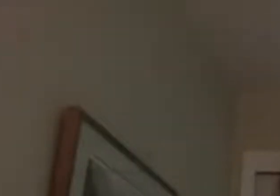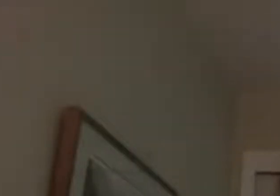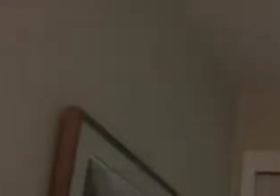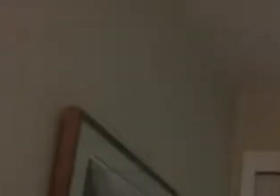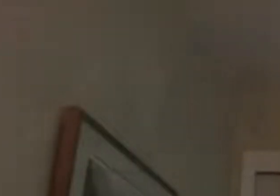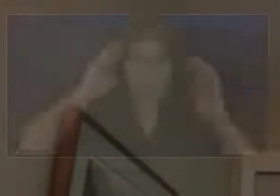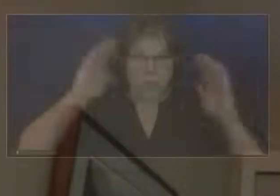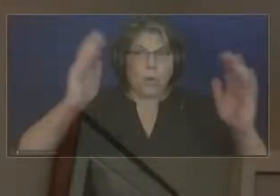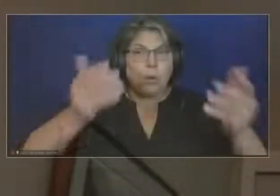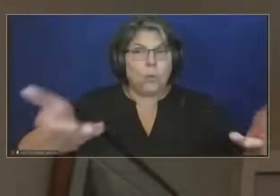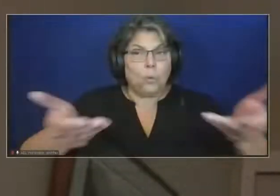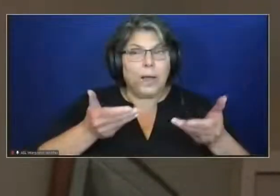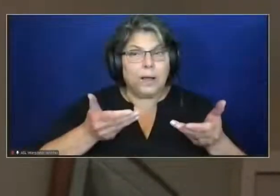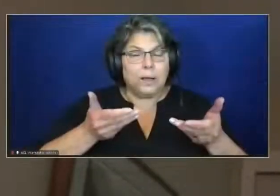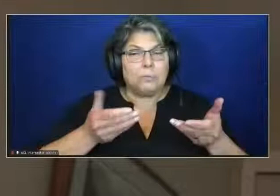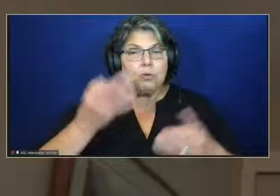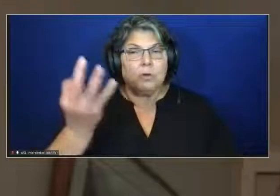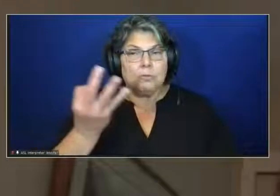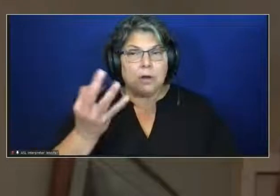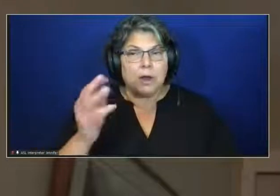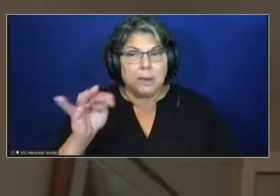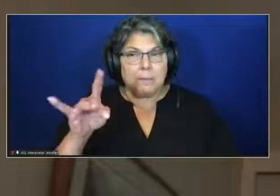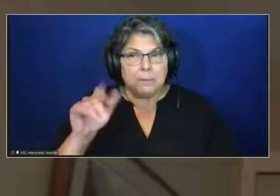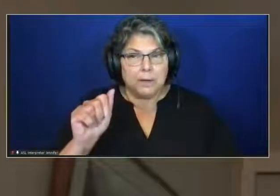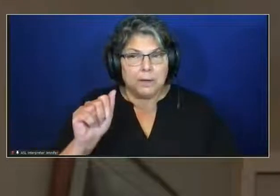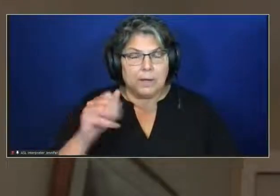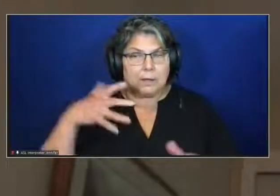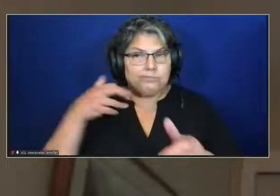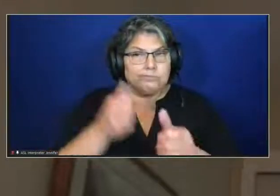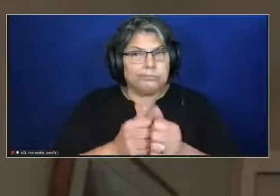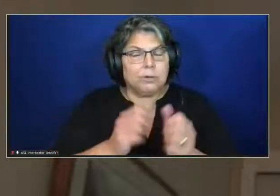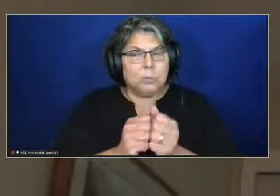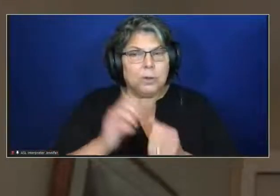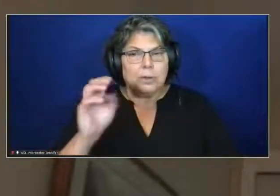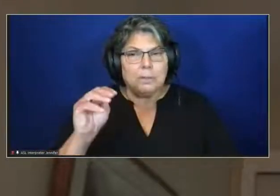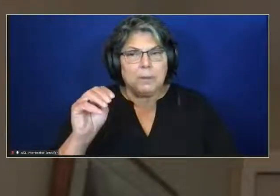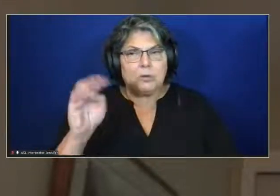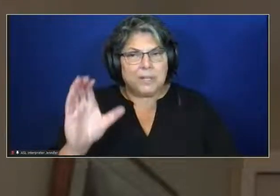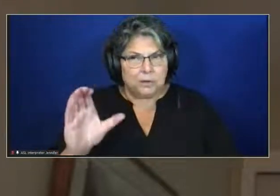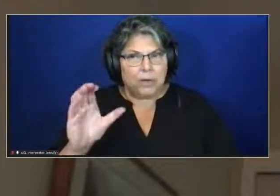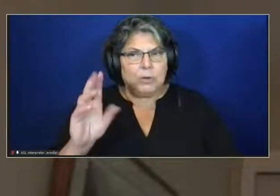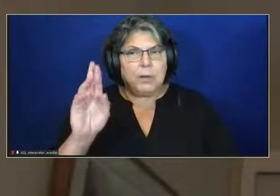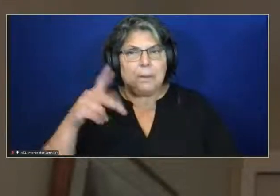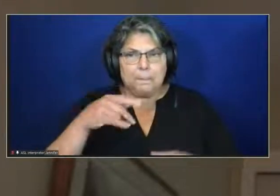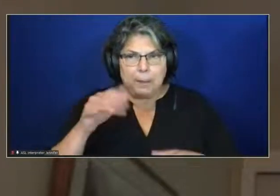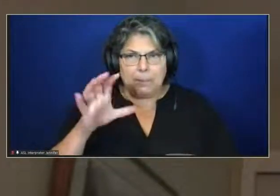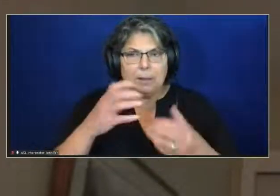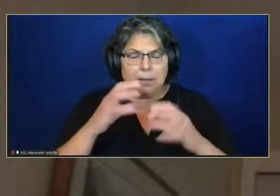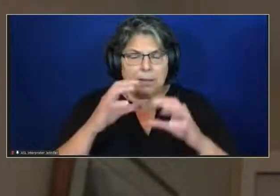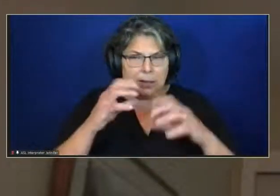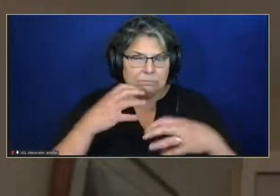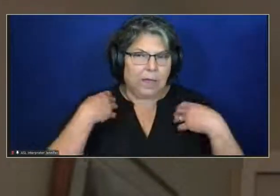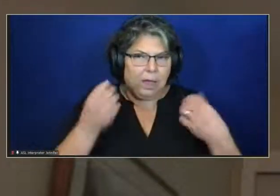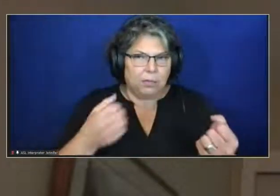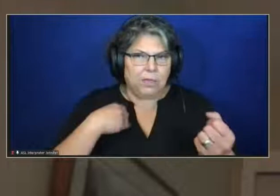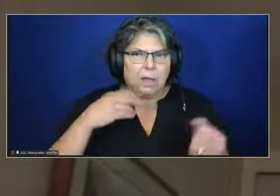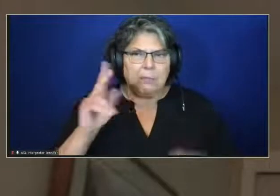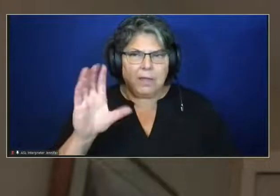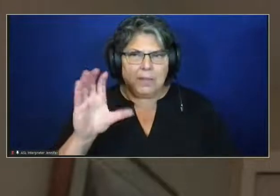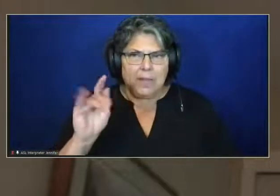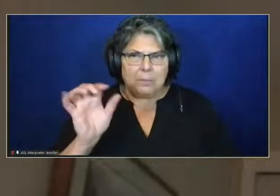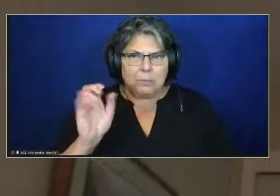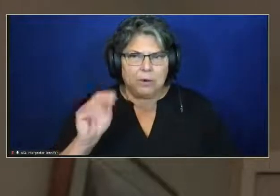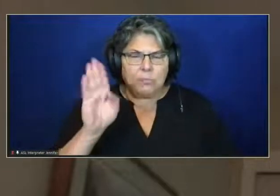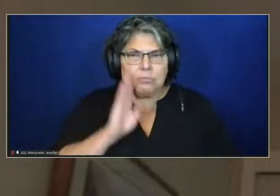Hello and welcome everyone to the Friday Media Update with Mendocino County Public Health. My name is Cameron Brown, and we're very happy today to have